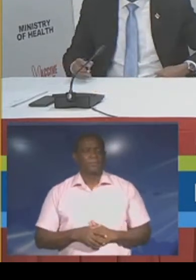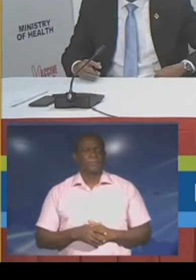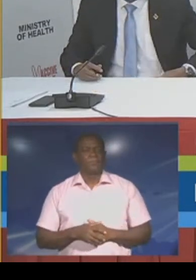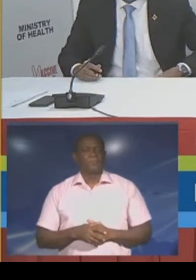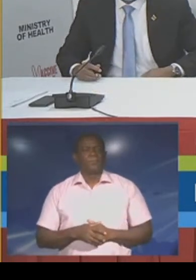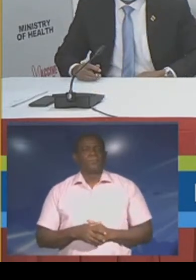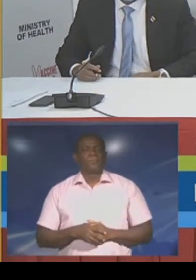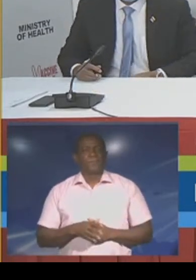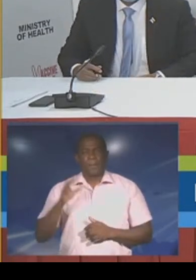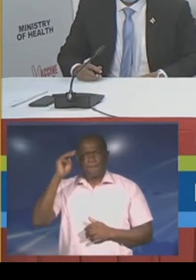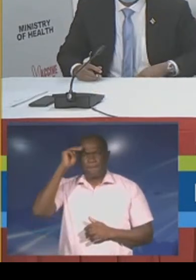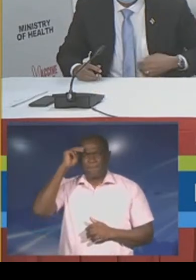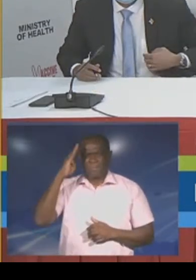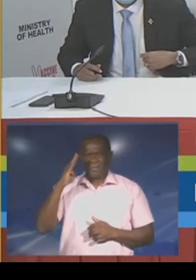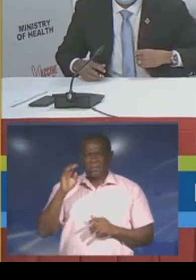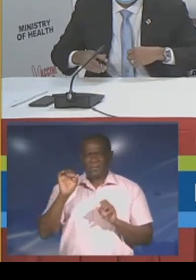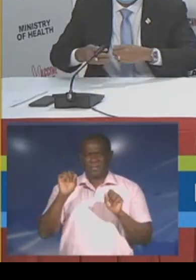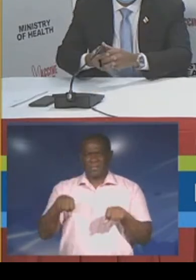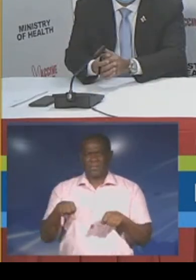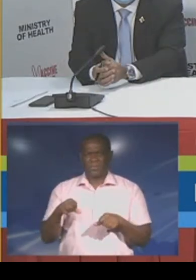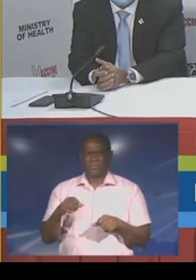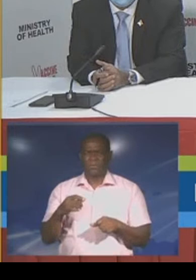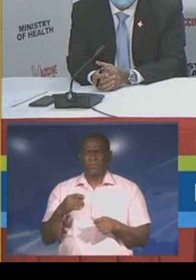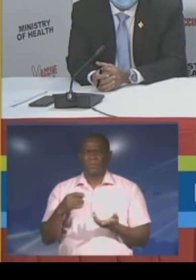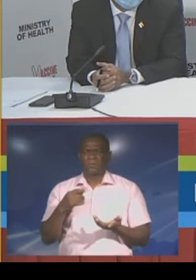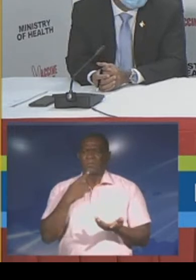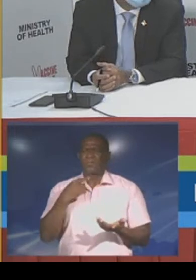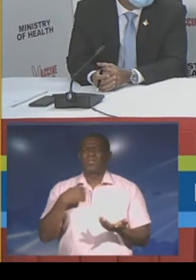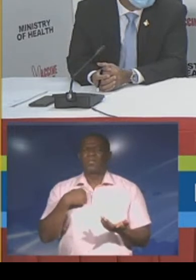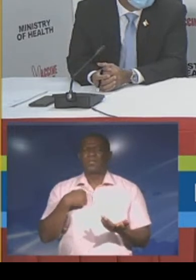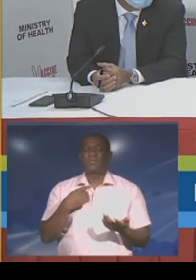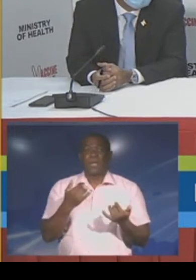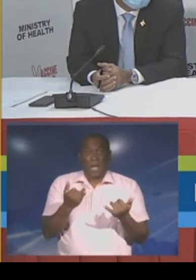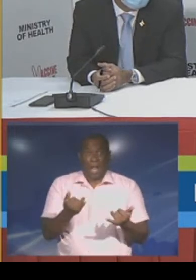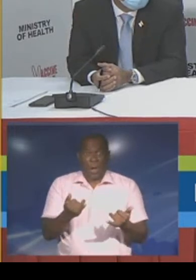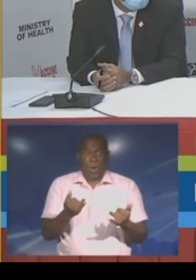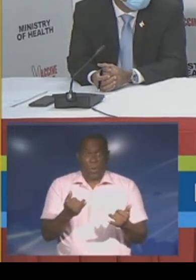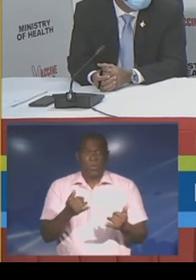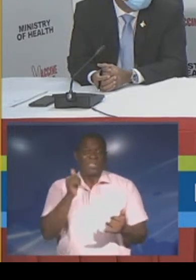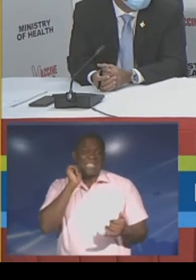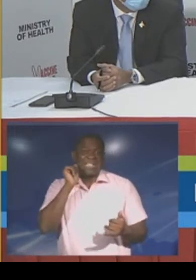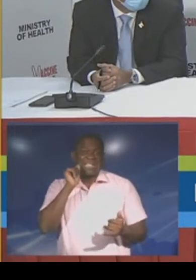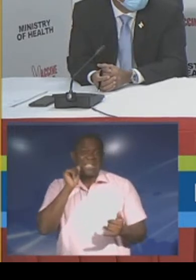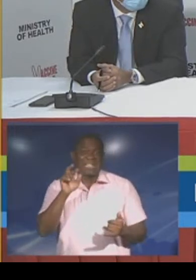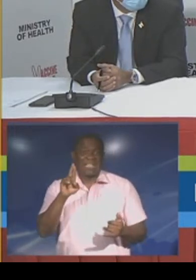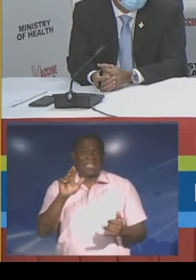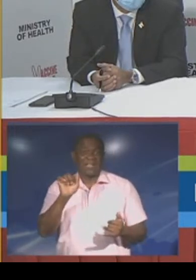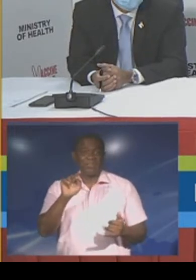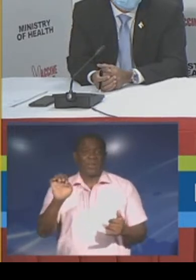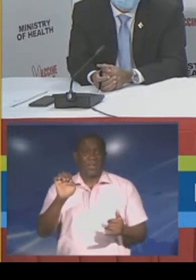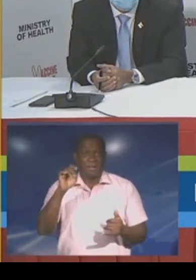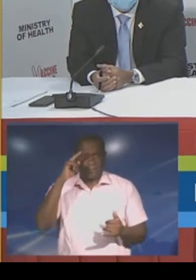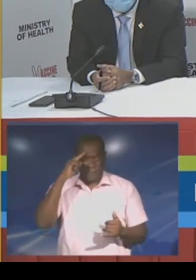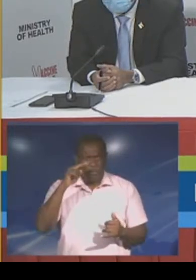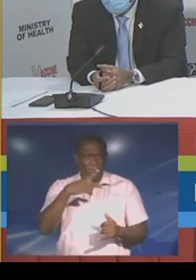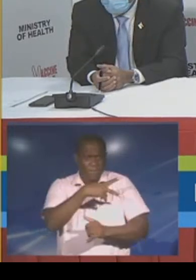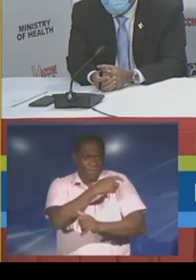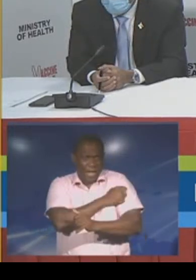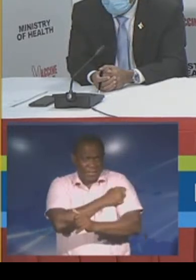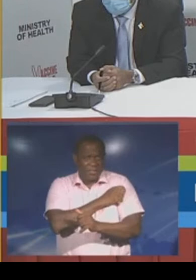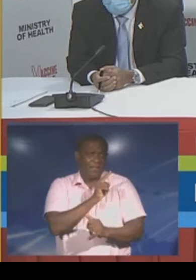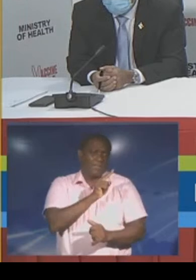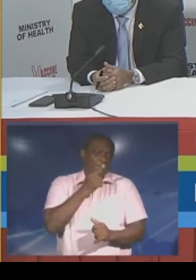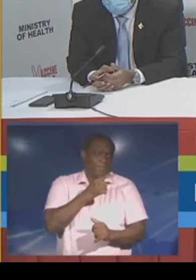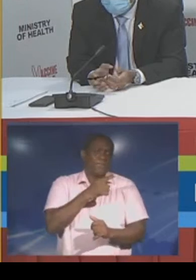Minister, could you give us the current rate of vaccination for first doses, daily rate, that is, for first doses, second doses,